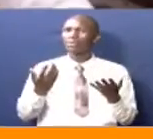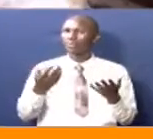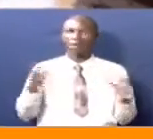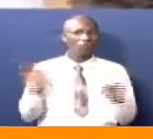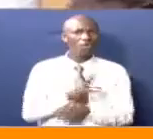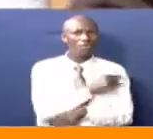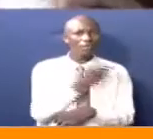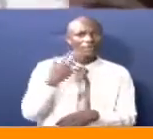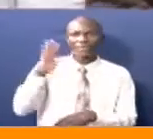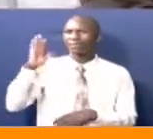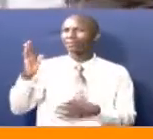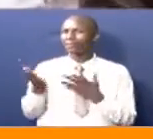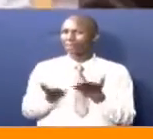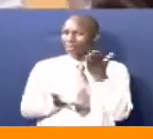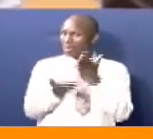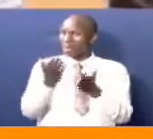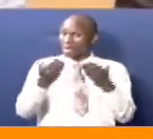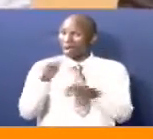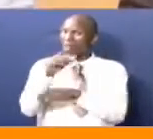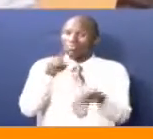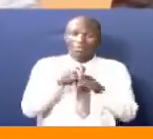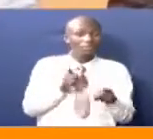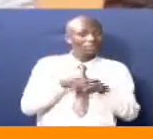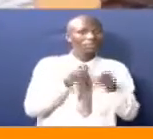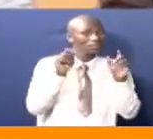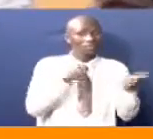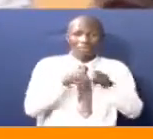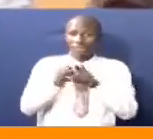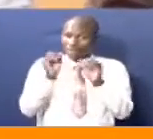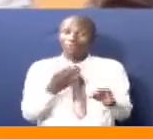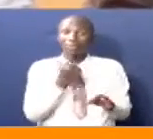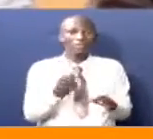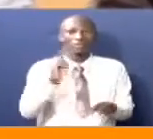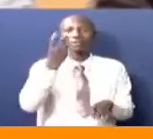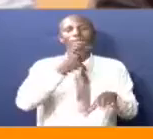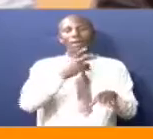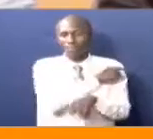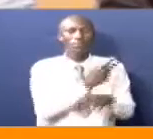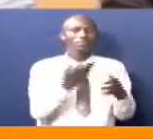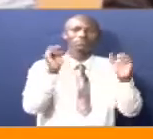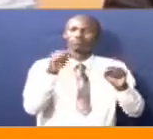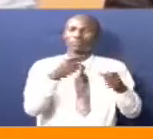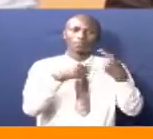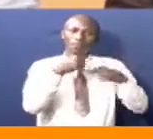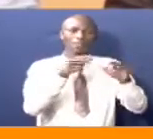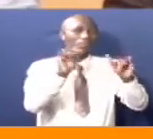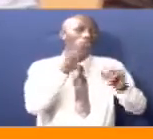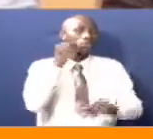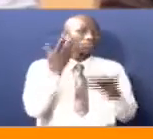fully vaccinated. They might even ask their brothers and sisters, those who don't want to get a second vaccination, probably to stay at